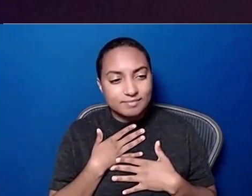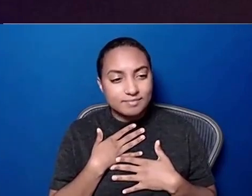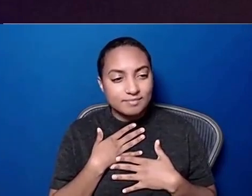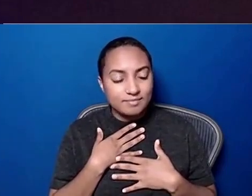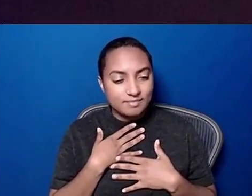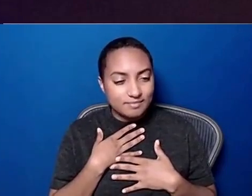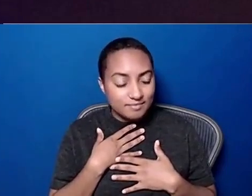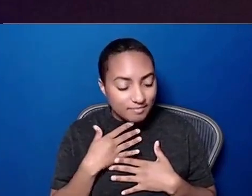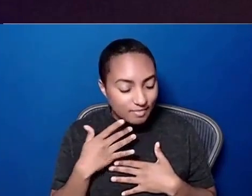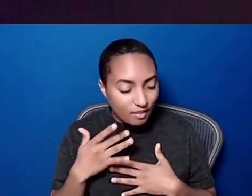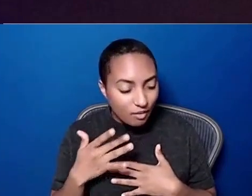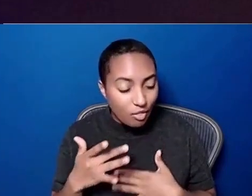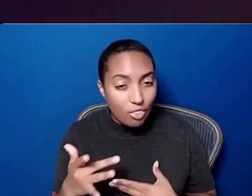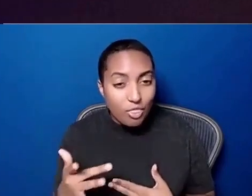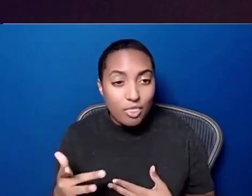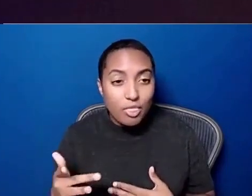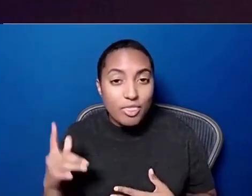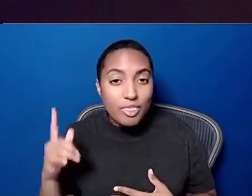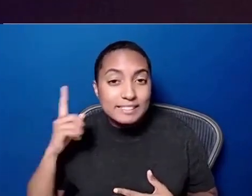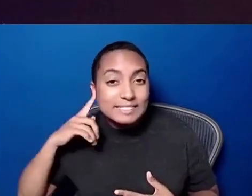and the sound